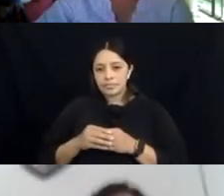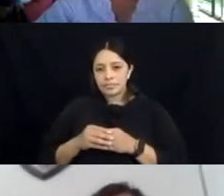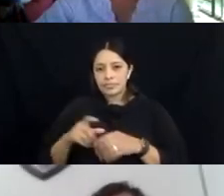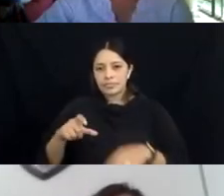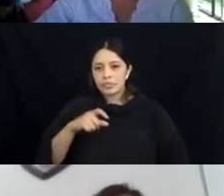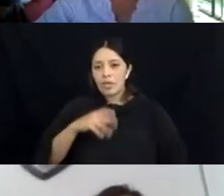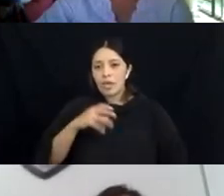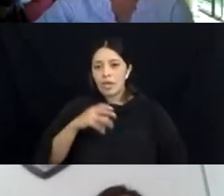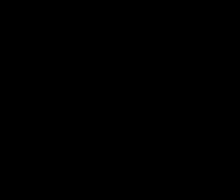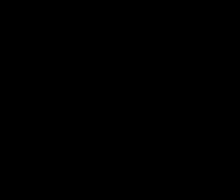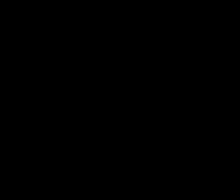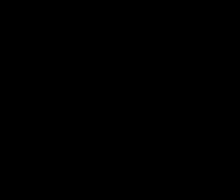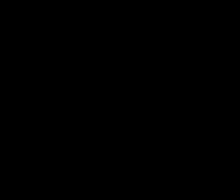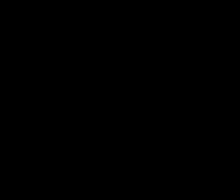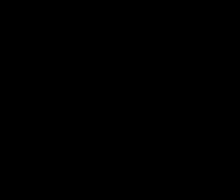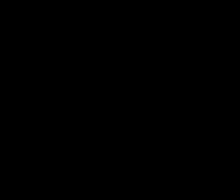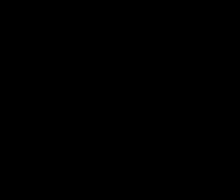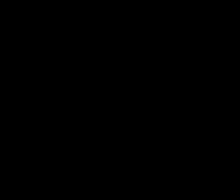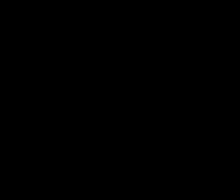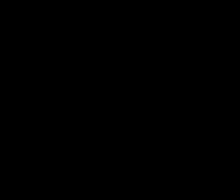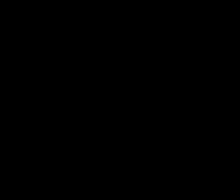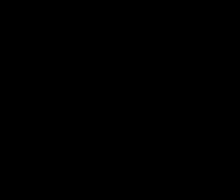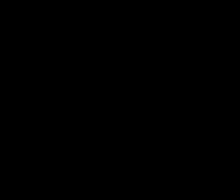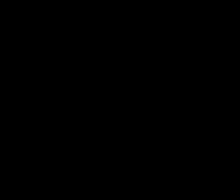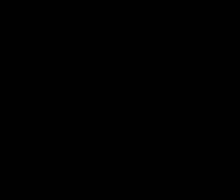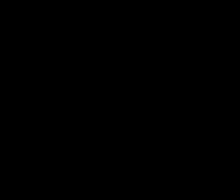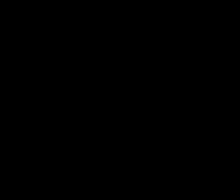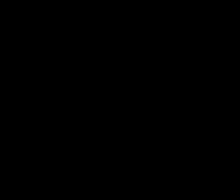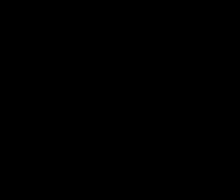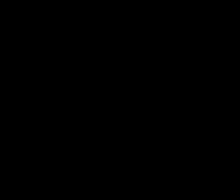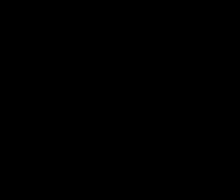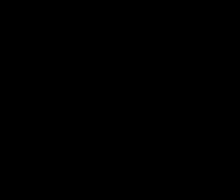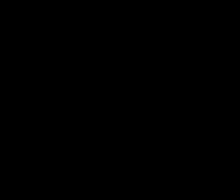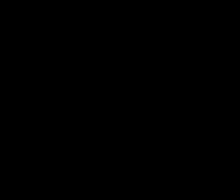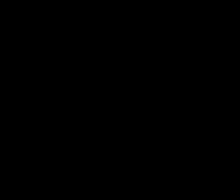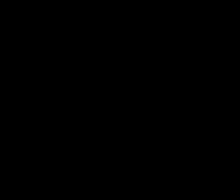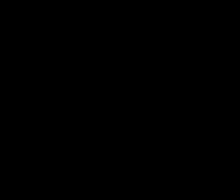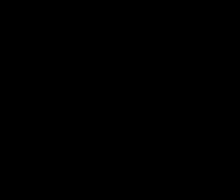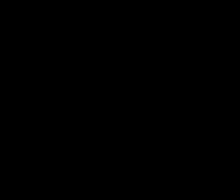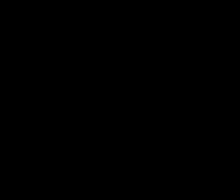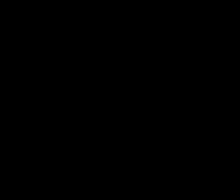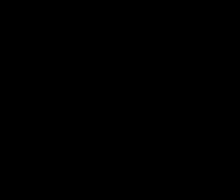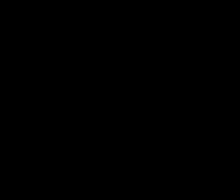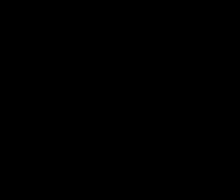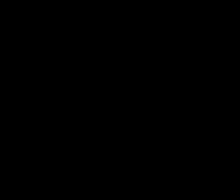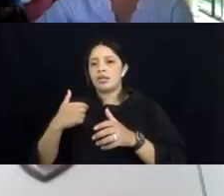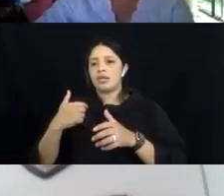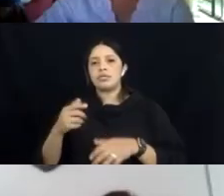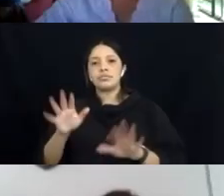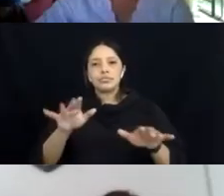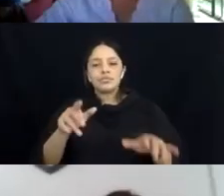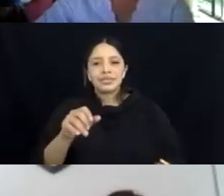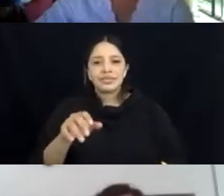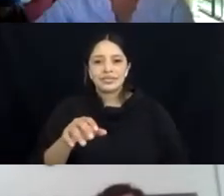I identify myself as a Chicana, so when I do that, I'm reclaiming what was taken, knowing that I'm